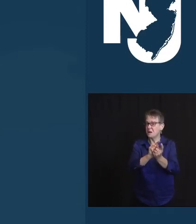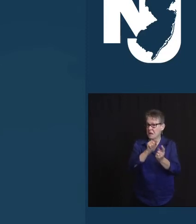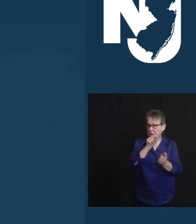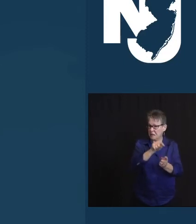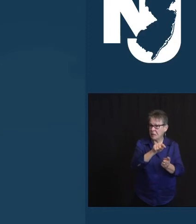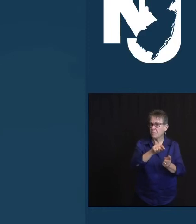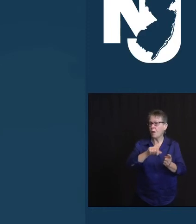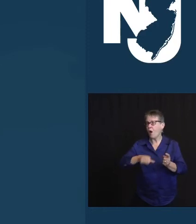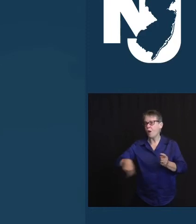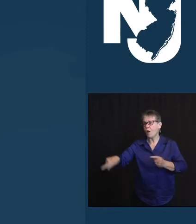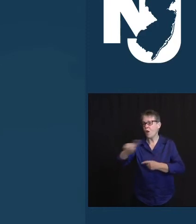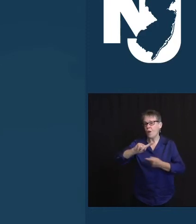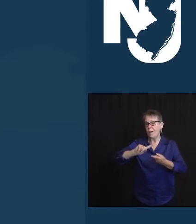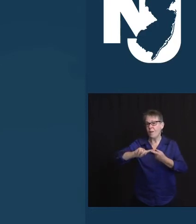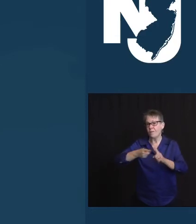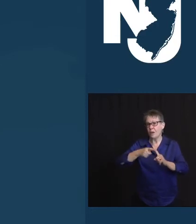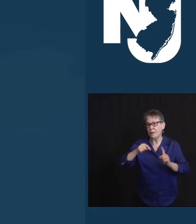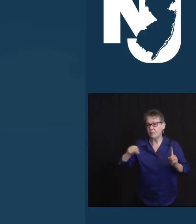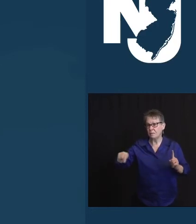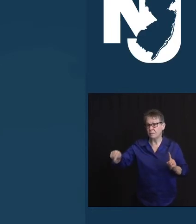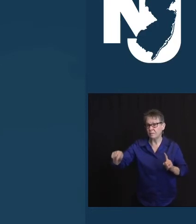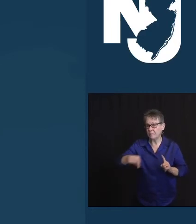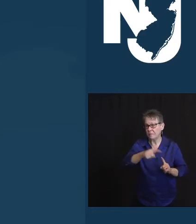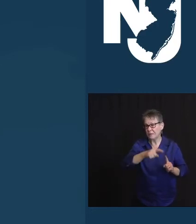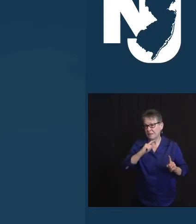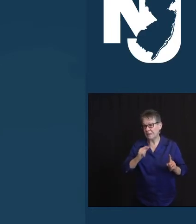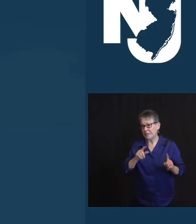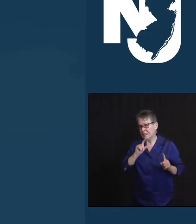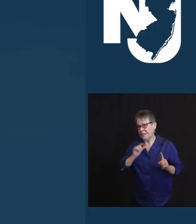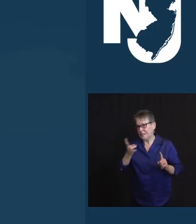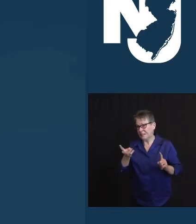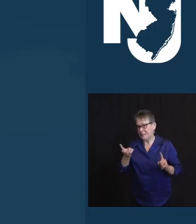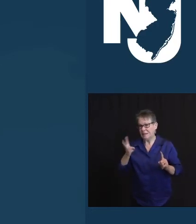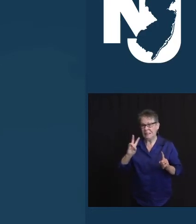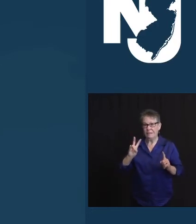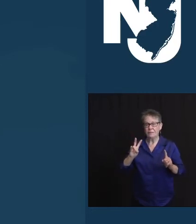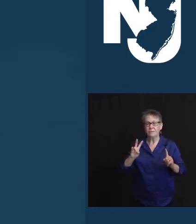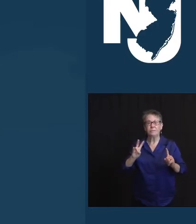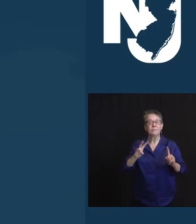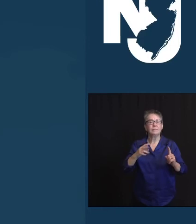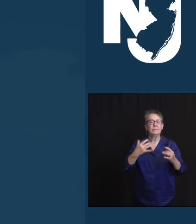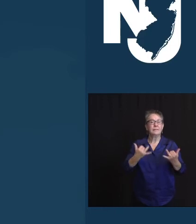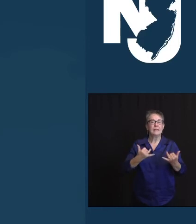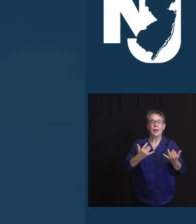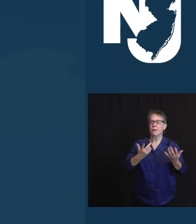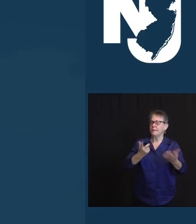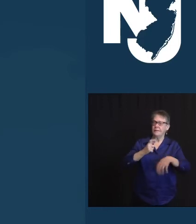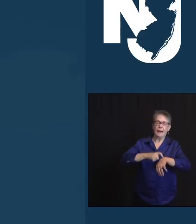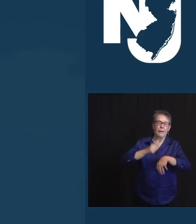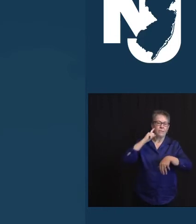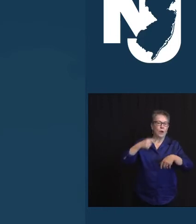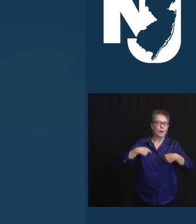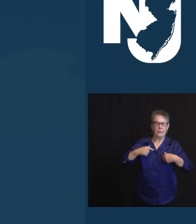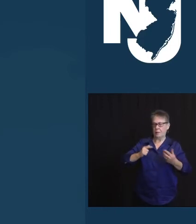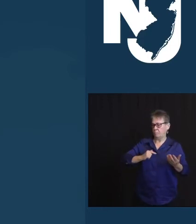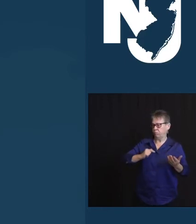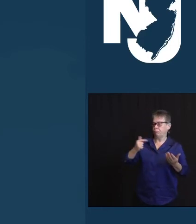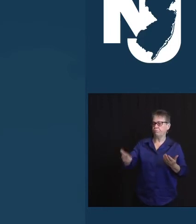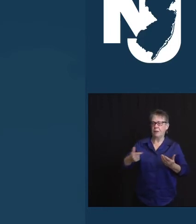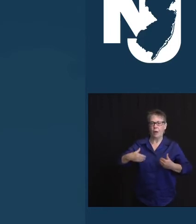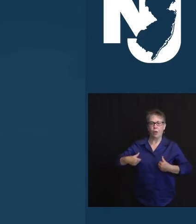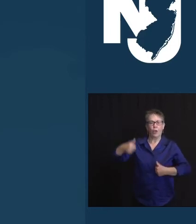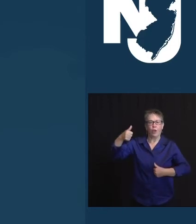old and said, Phil, it's time for me to pass the torch to the next generation. So Rich was 67 at the time. Jerry was